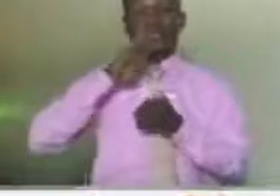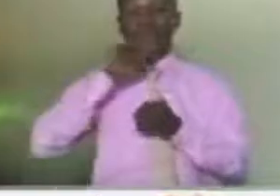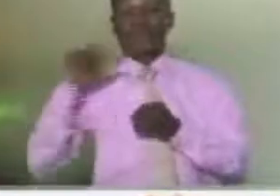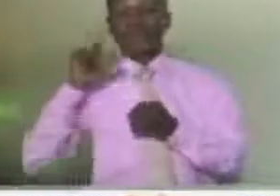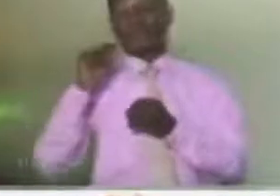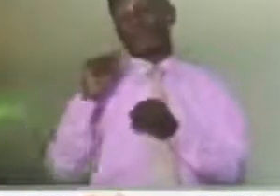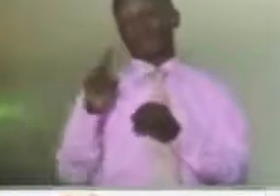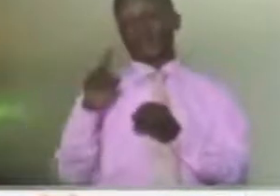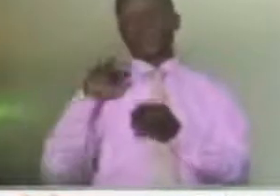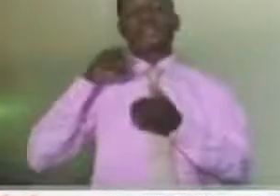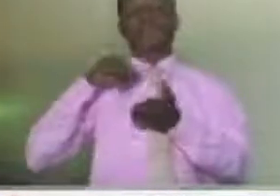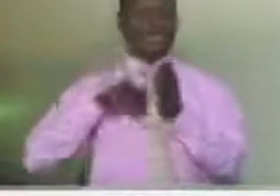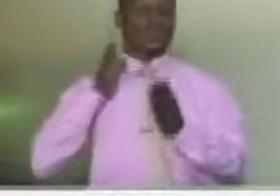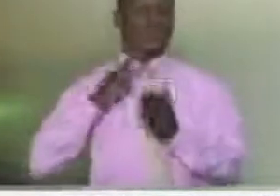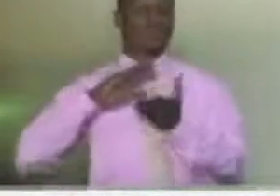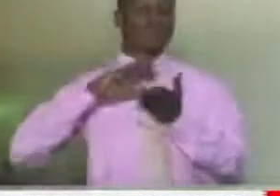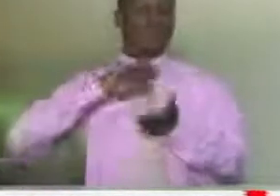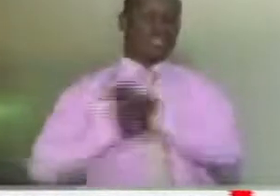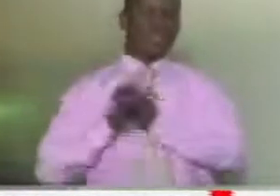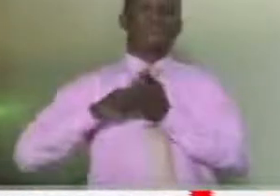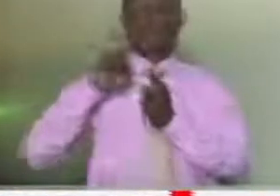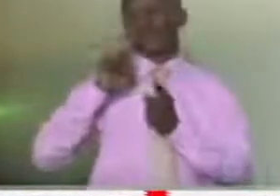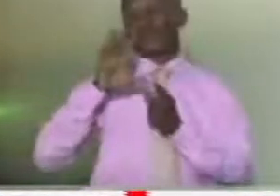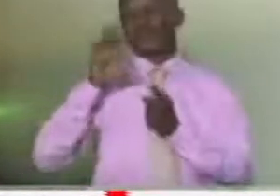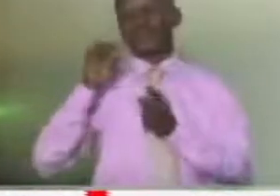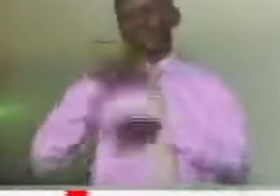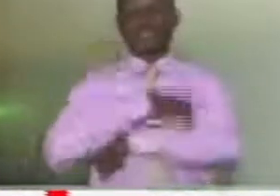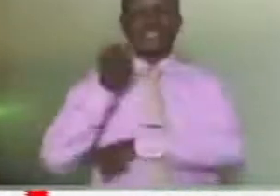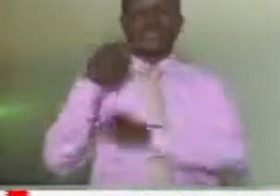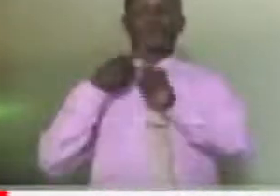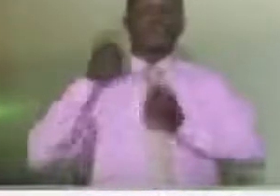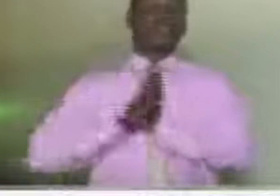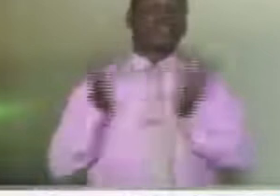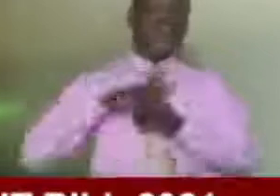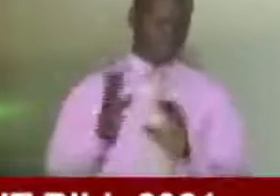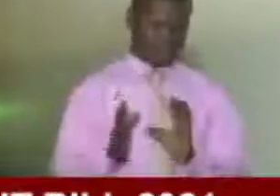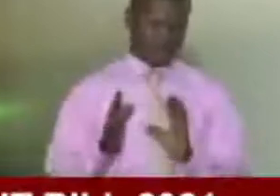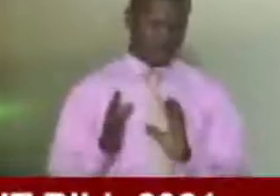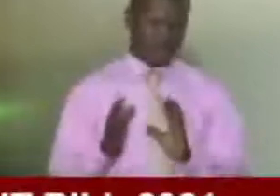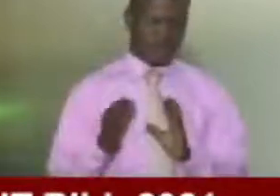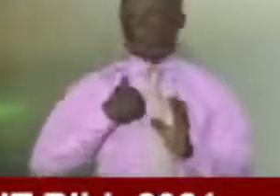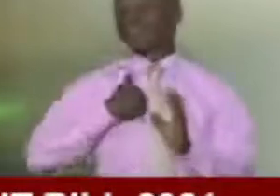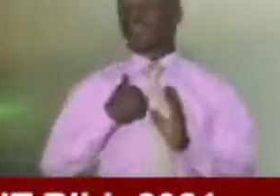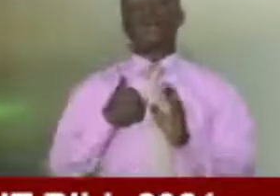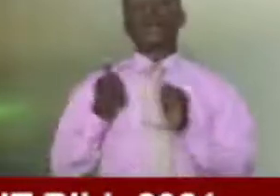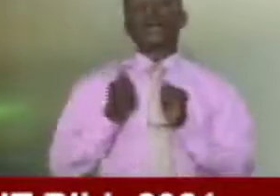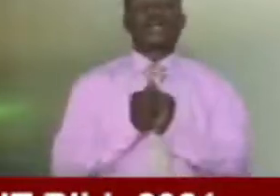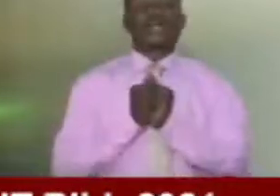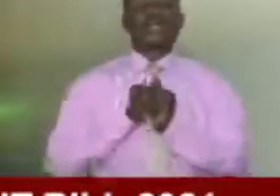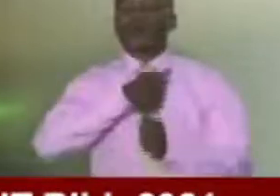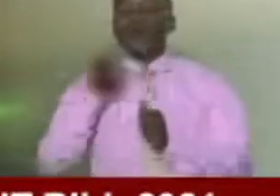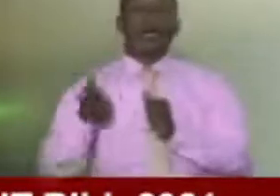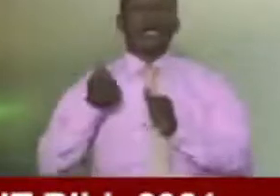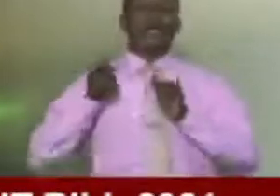going to start 150 days before the general election. There are lots of things within the electoral